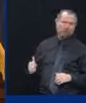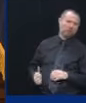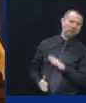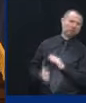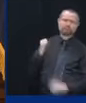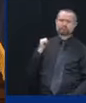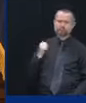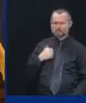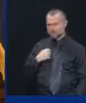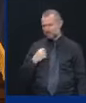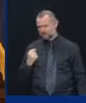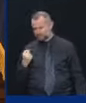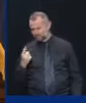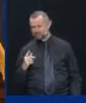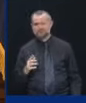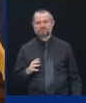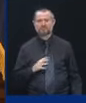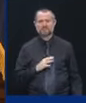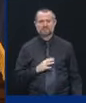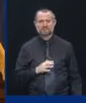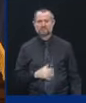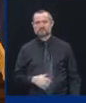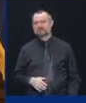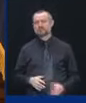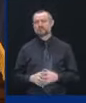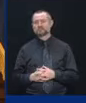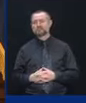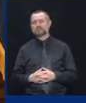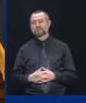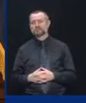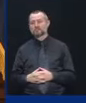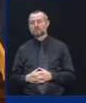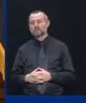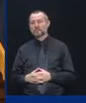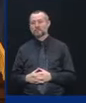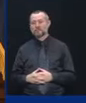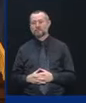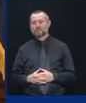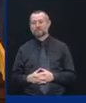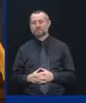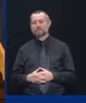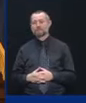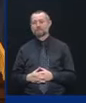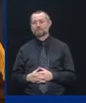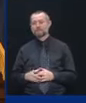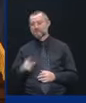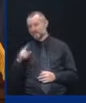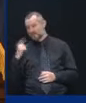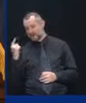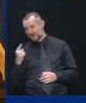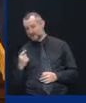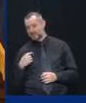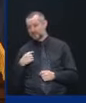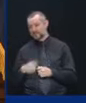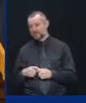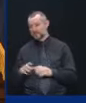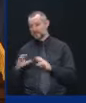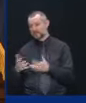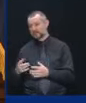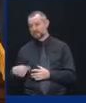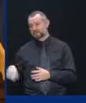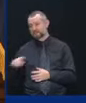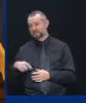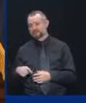understand that. There's a differential now between the Black and Hispanic community that has a